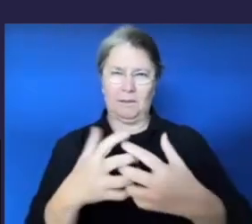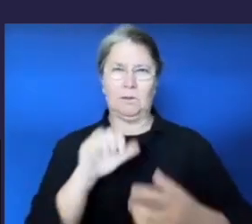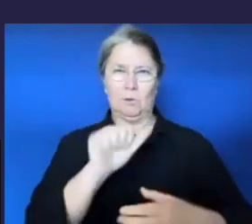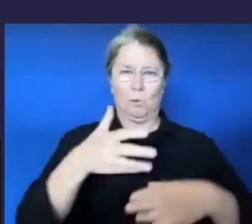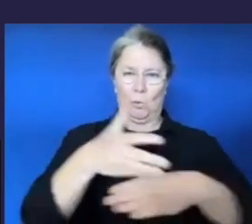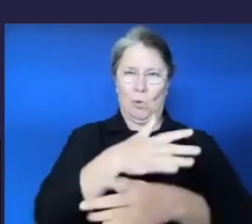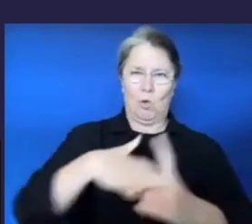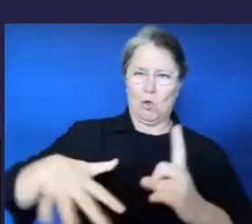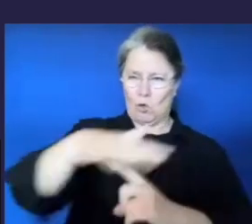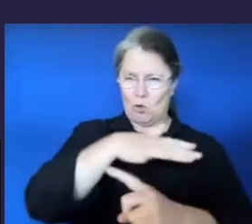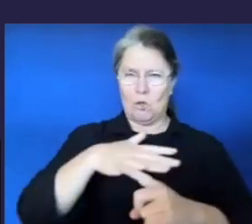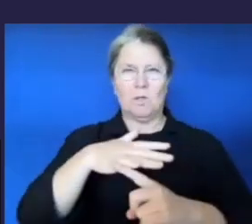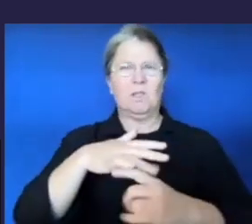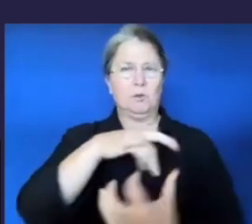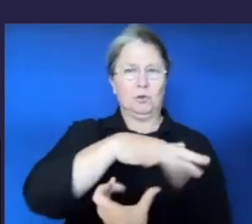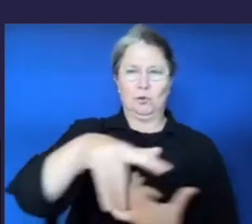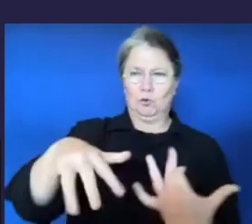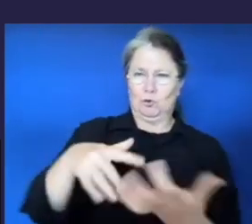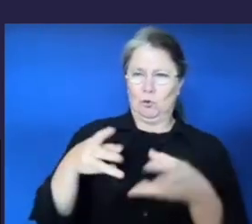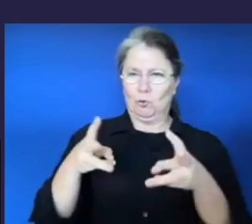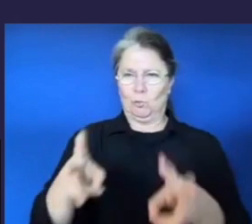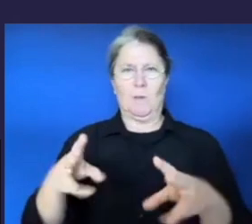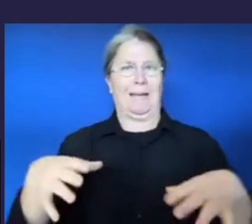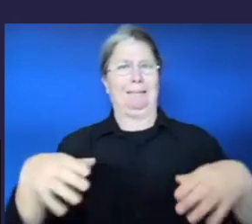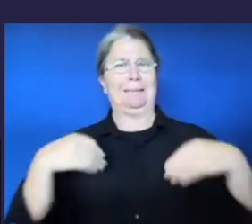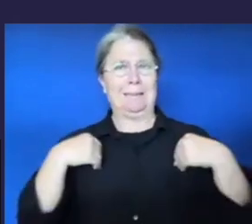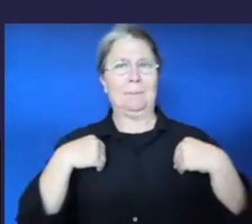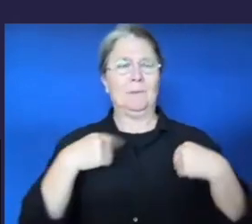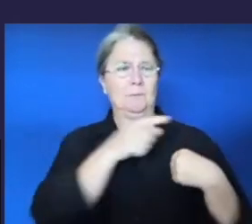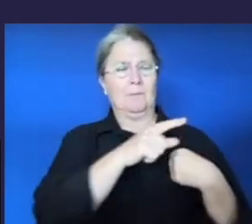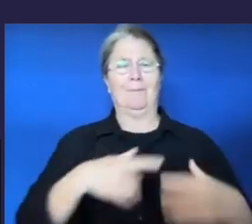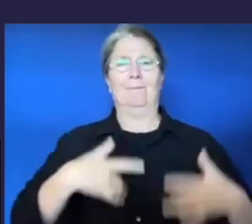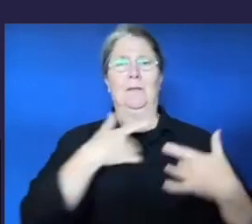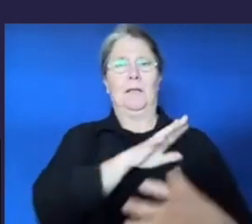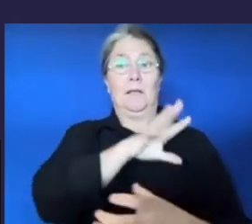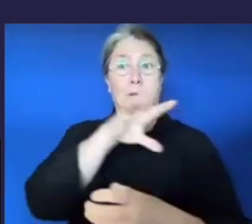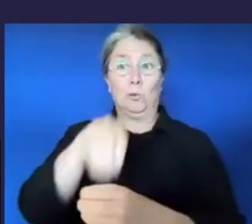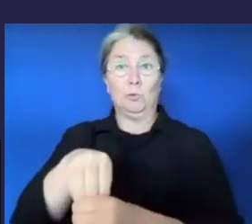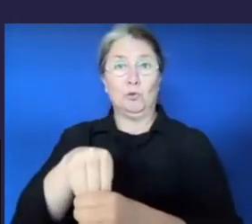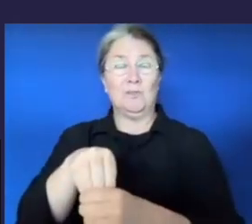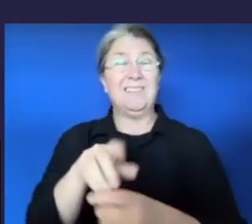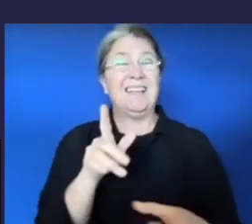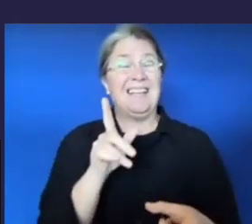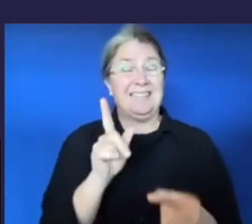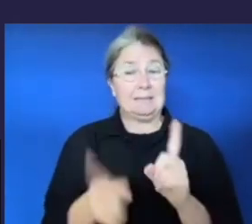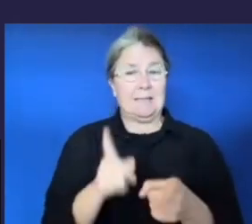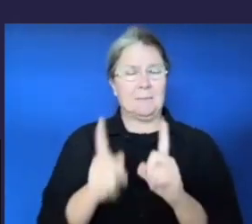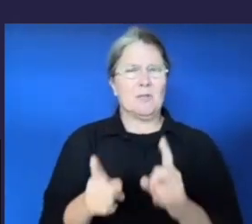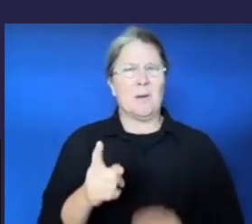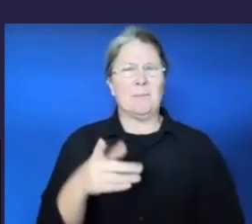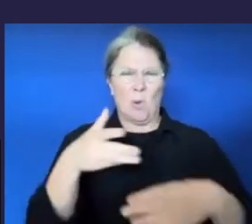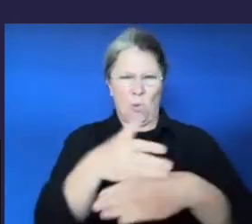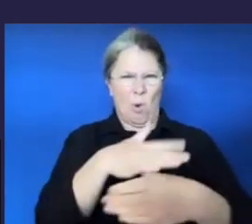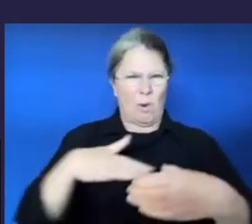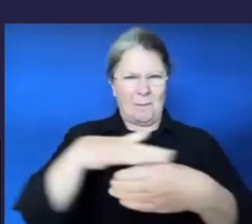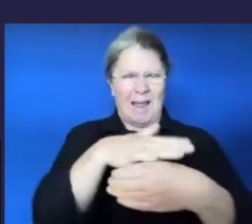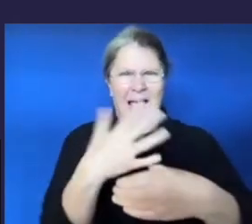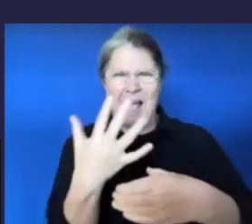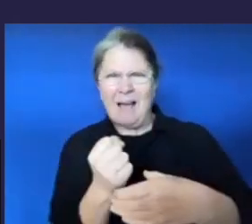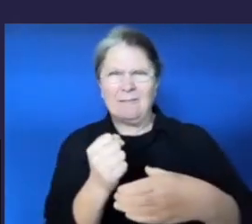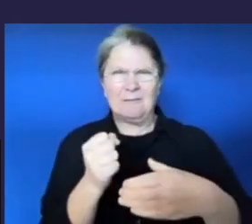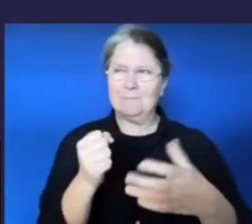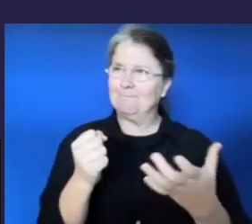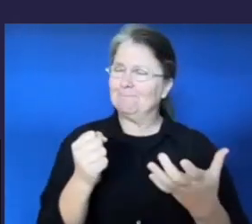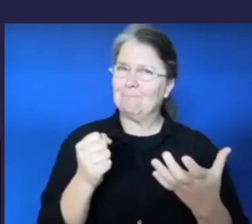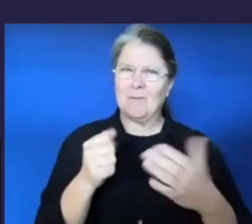social acceptance and inclusion. Occasionally, however, customs at a workplace might be so complicated or